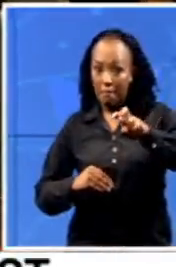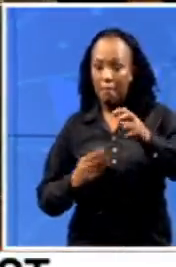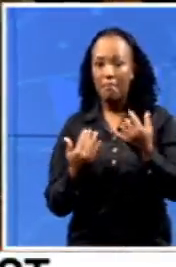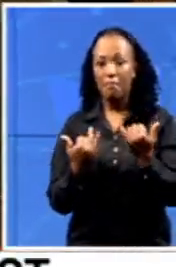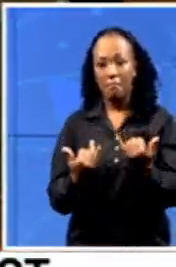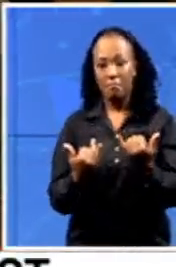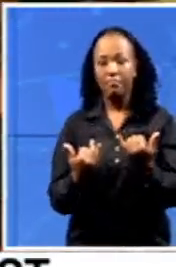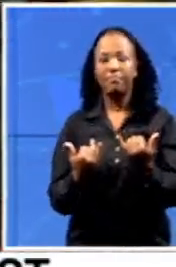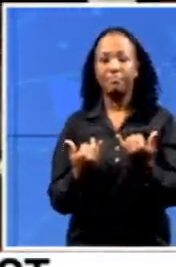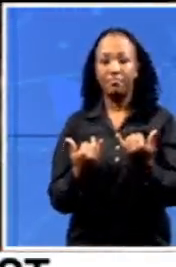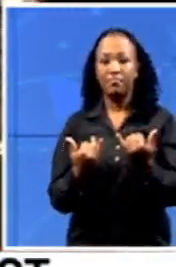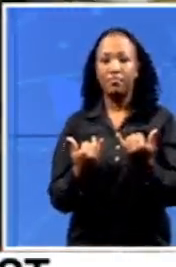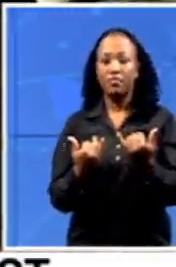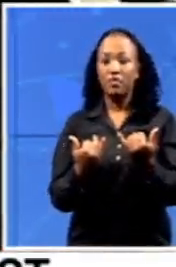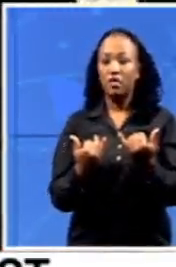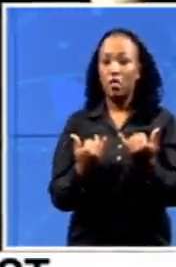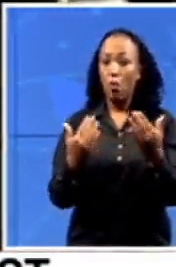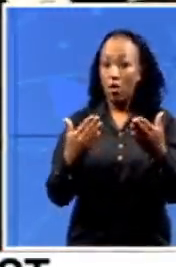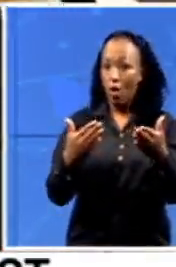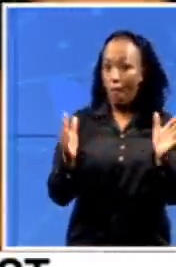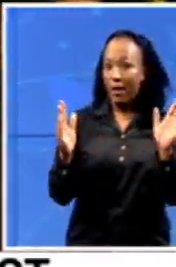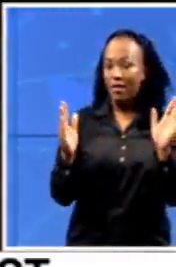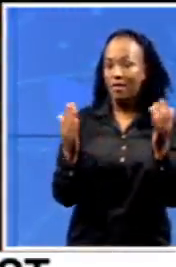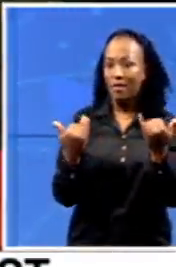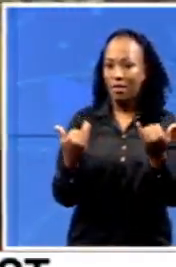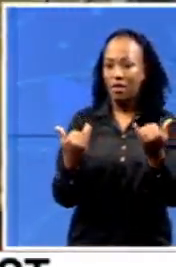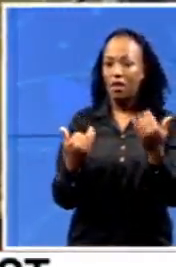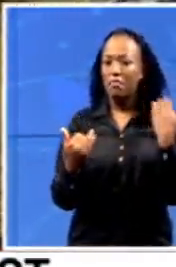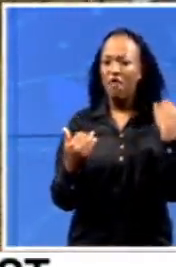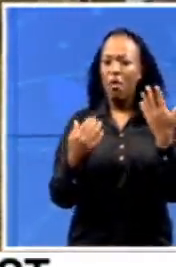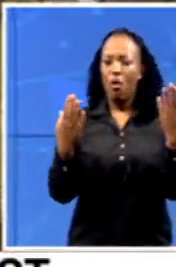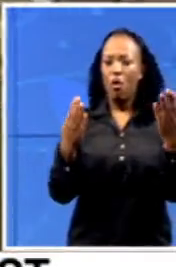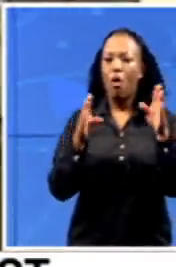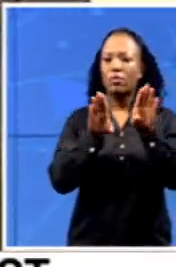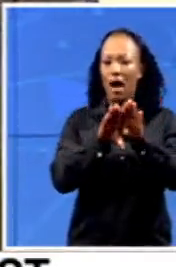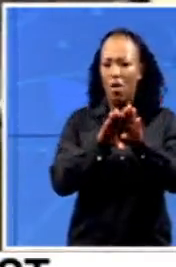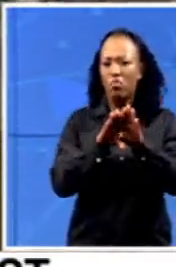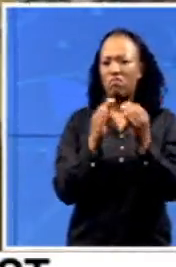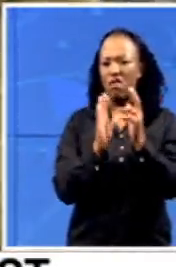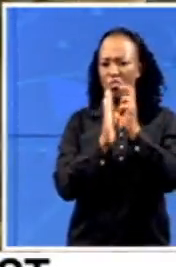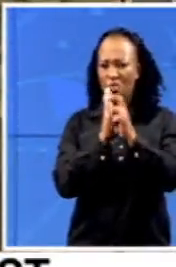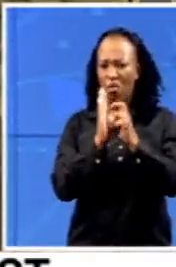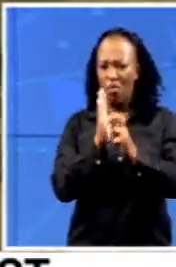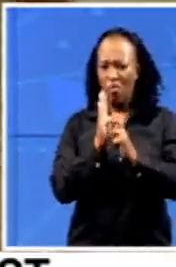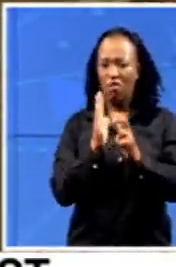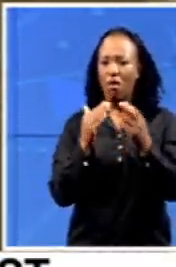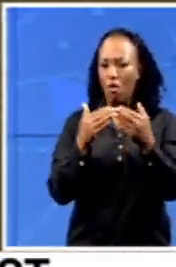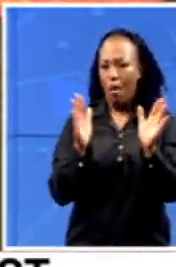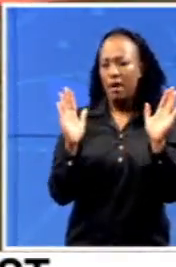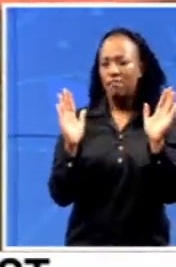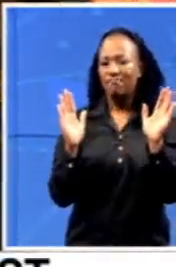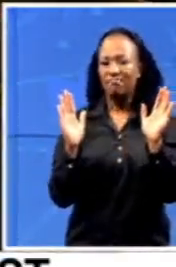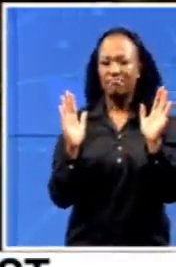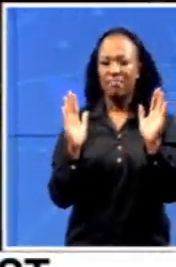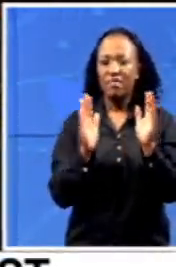also, opening up because the lockdown regulations have been eased. Currently with no